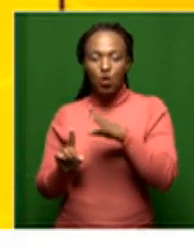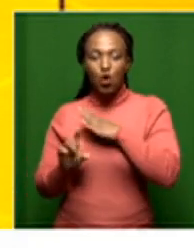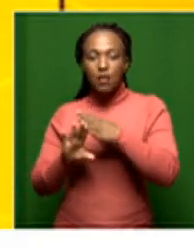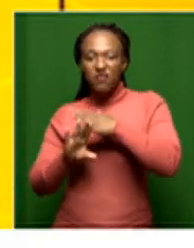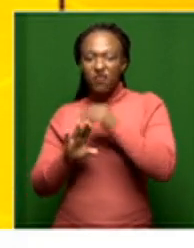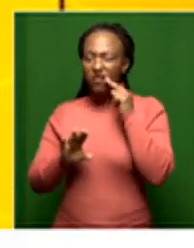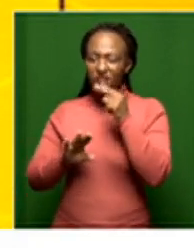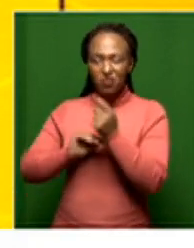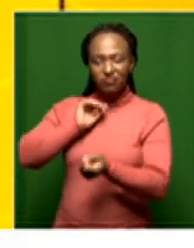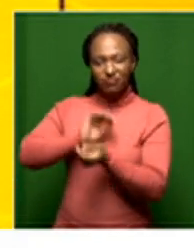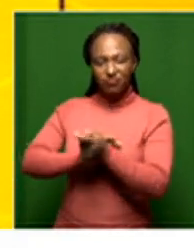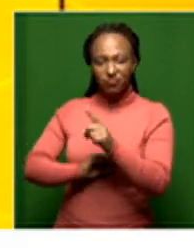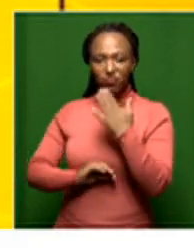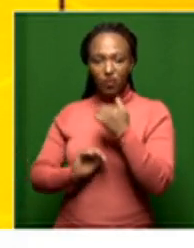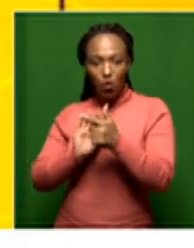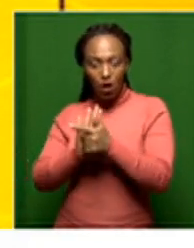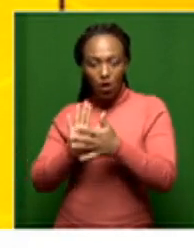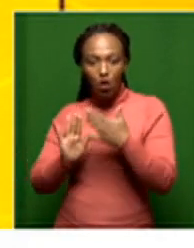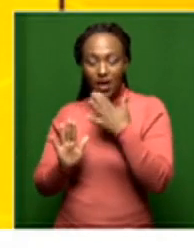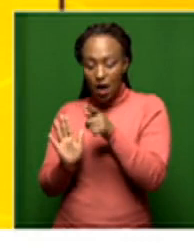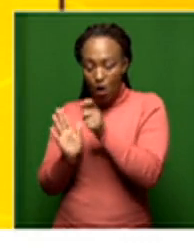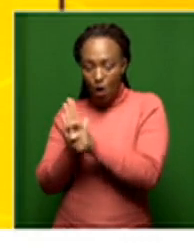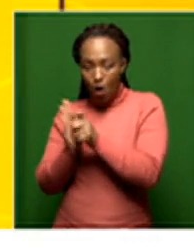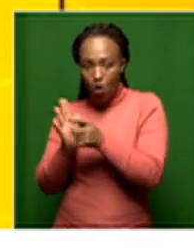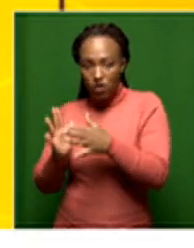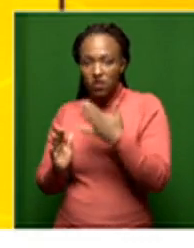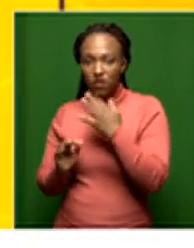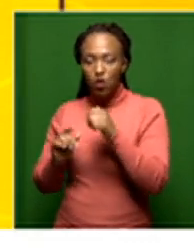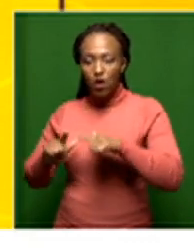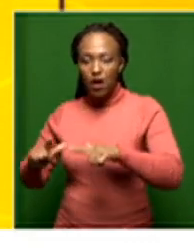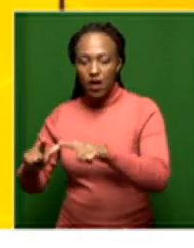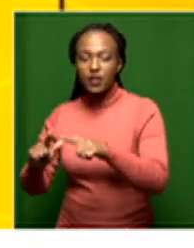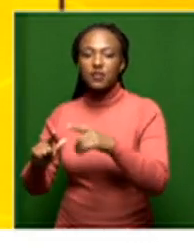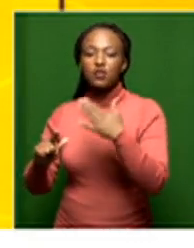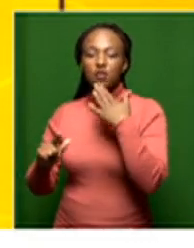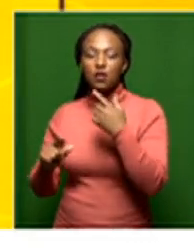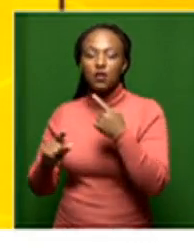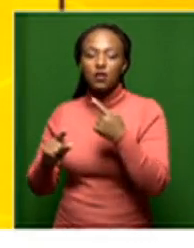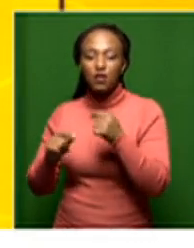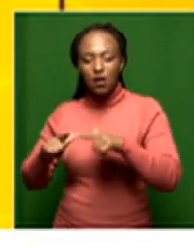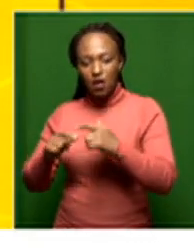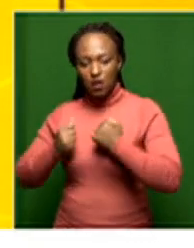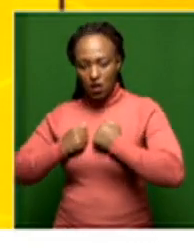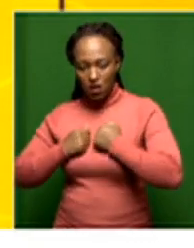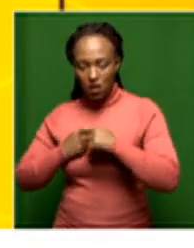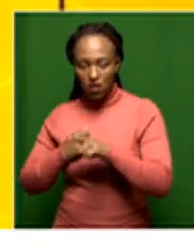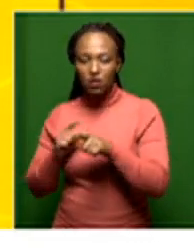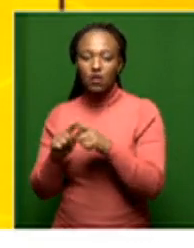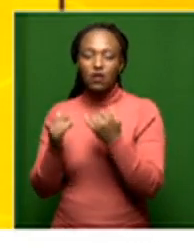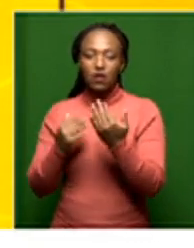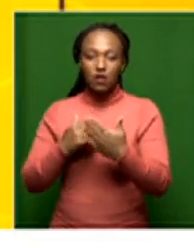has happened here. He is of course a lawyer and author of The Land Is Ours. Advocate Ngcukaitobi, thanks so much for giving us more of your